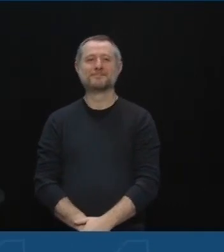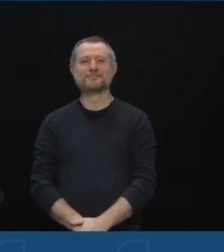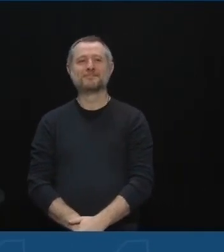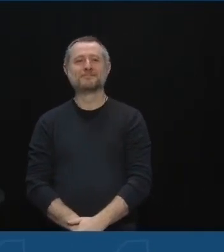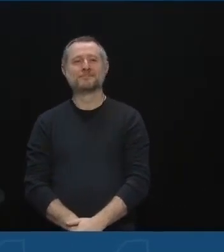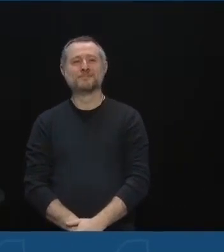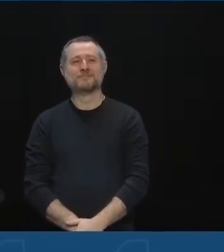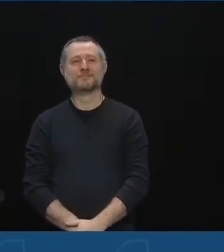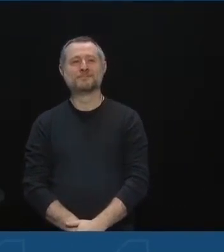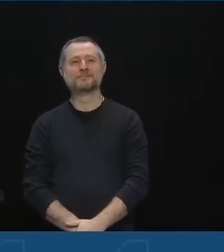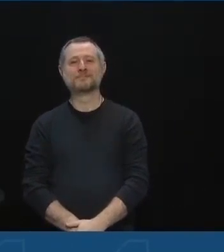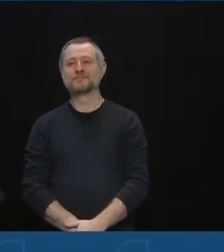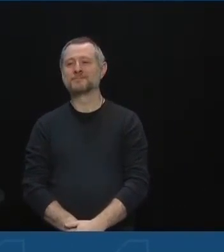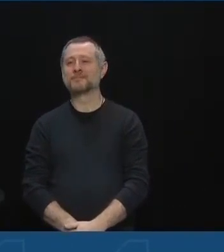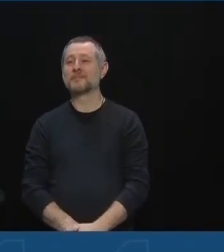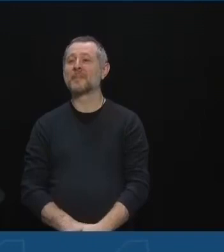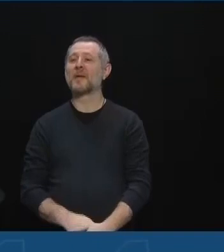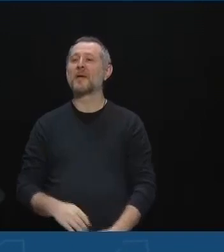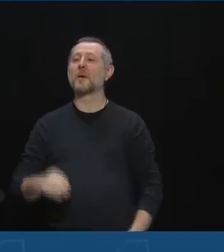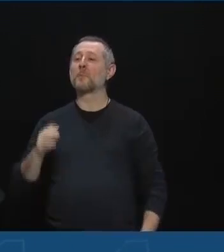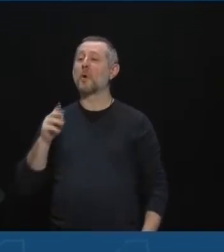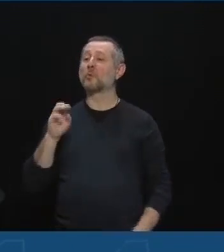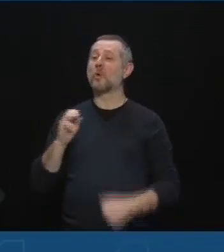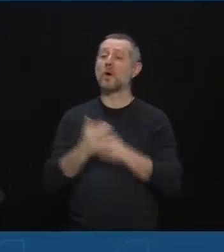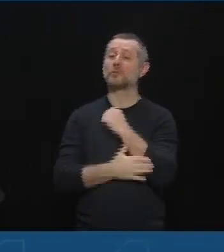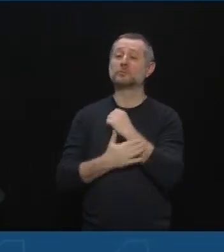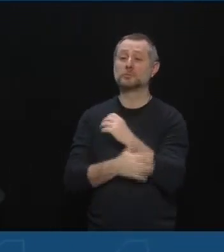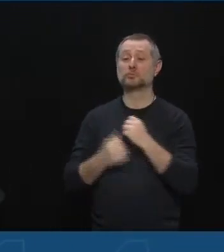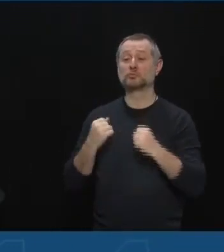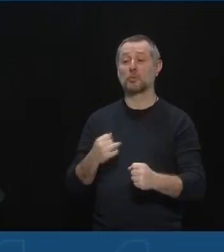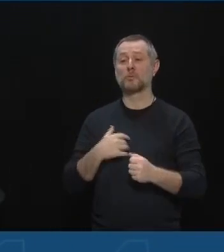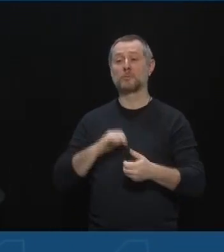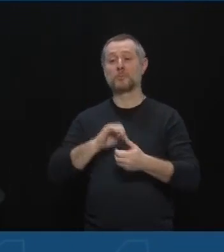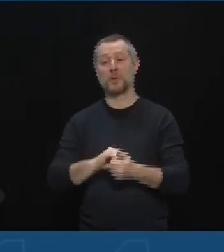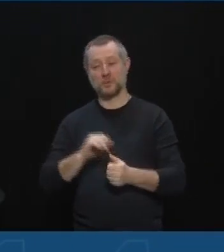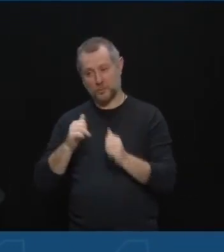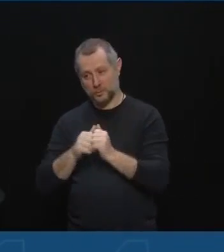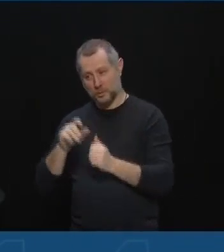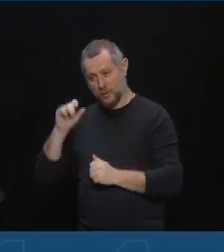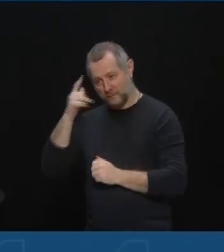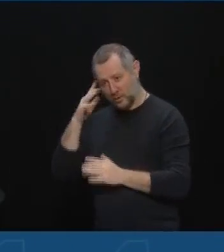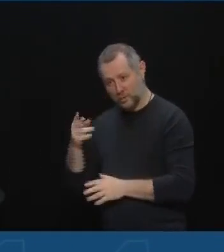And just as Monroe County has a strong partner in Governor Hochul and the state of New York,